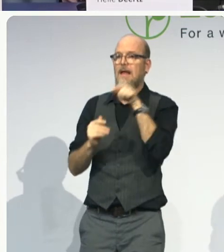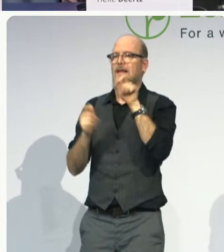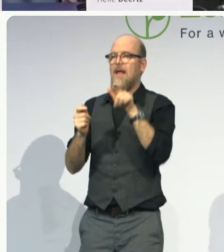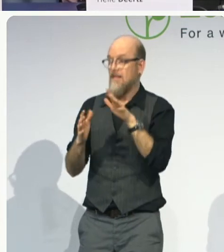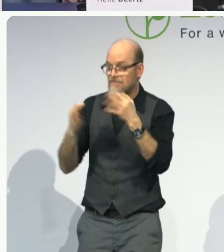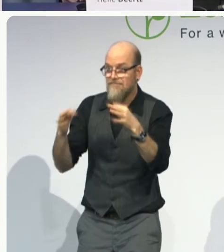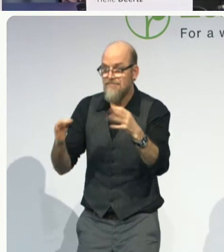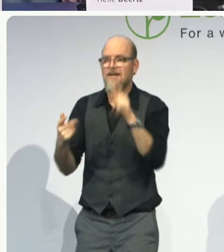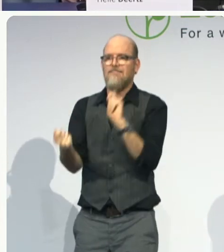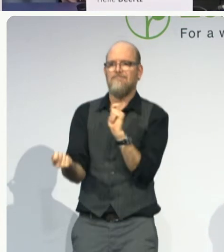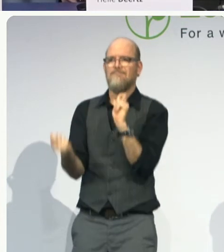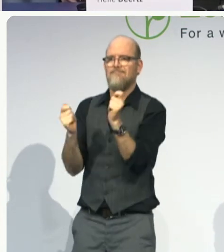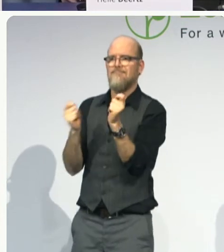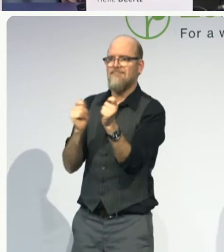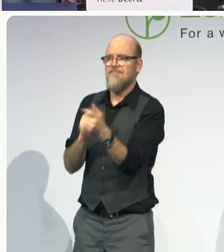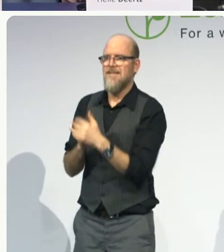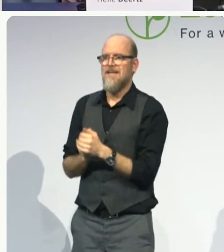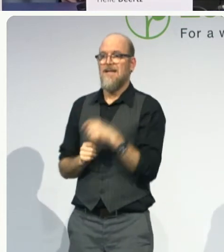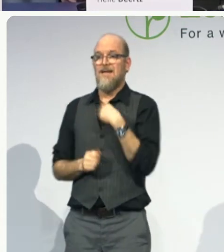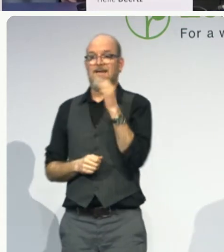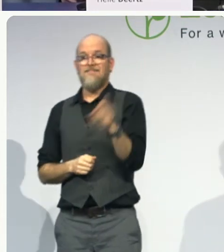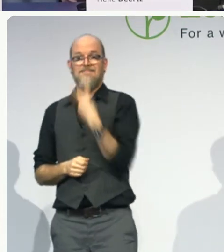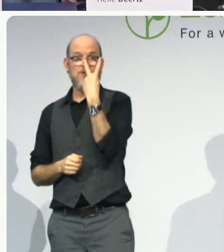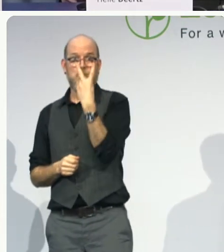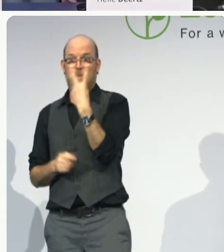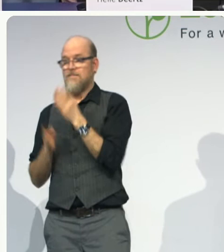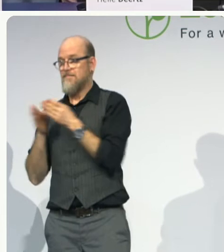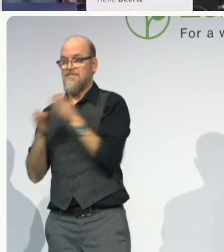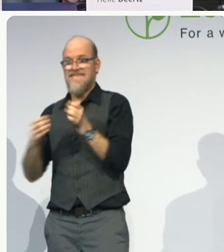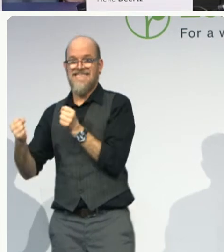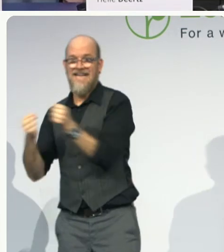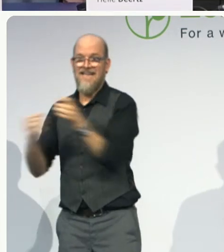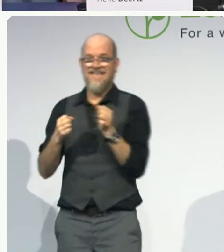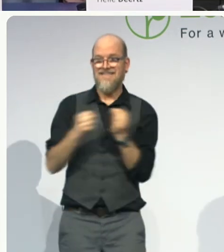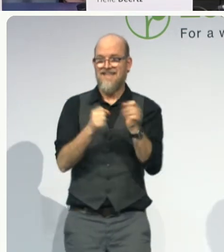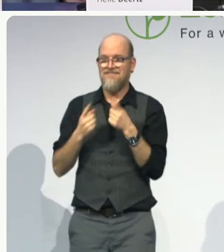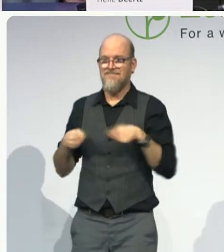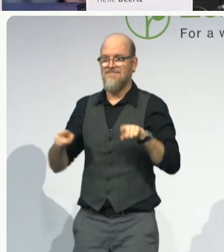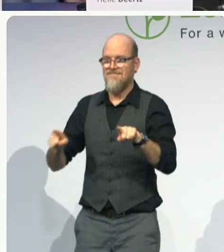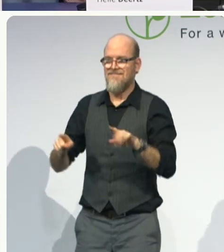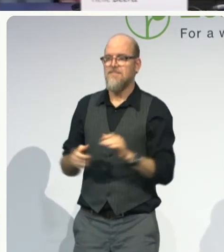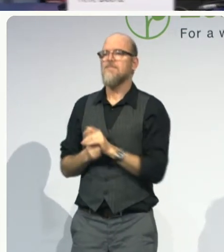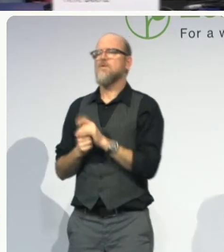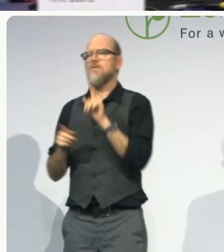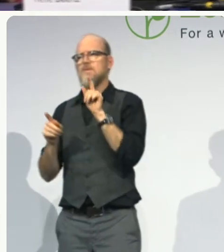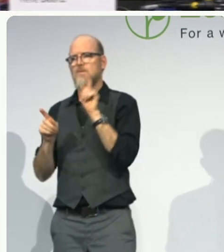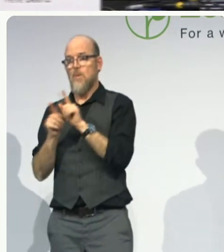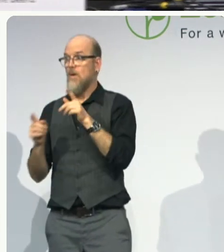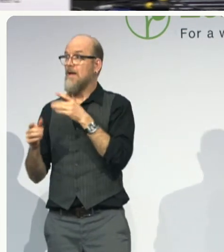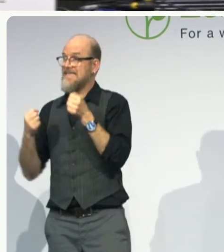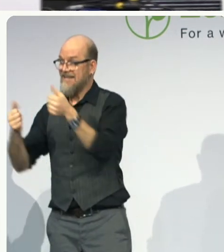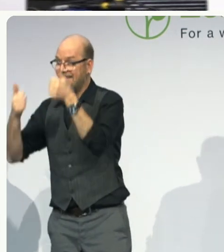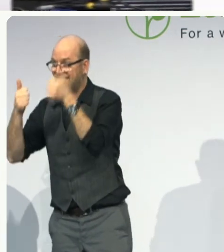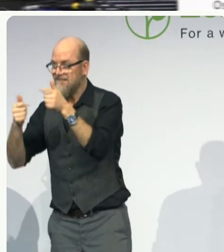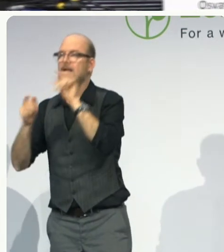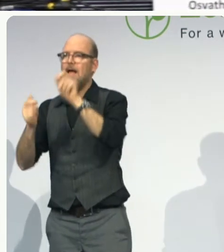the strategy, and the second, the implementation planning process. Yeah, and similarly, we also